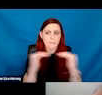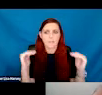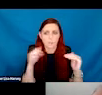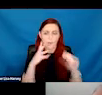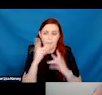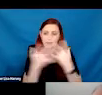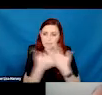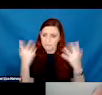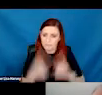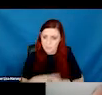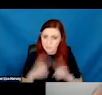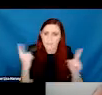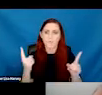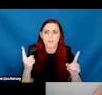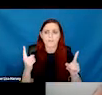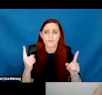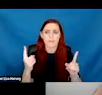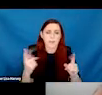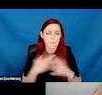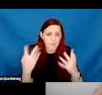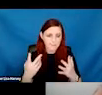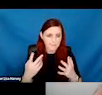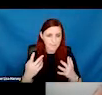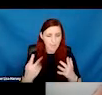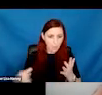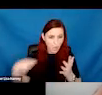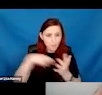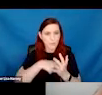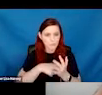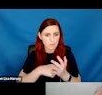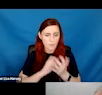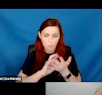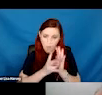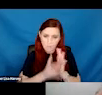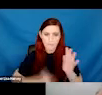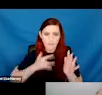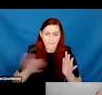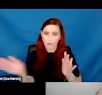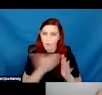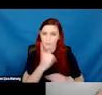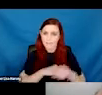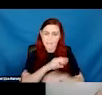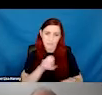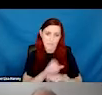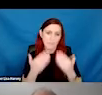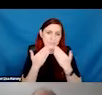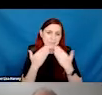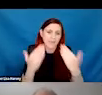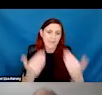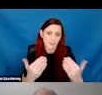significant positive contribution to the quality of life of all members of the community. Thank you.